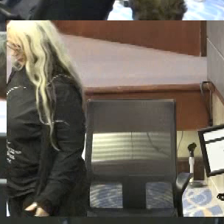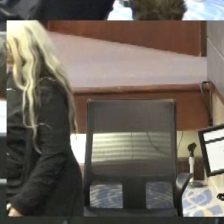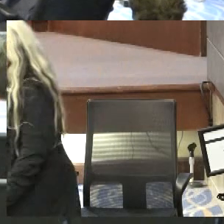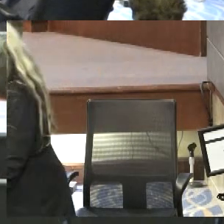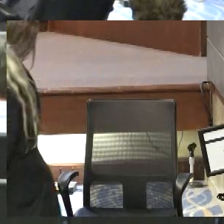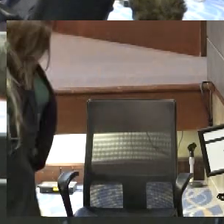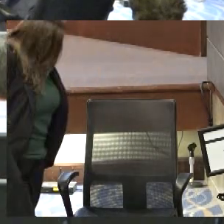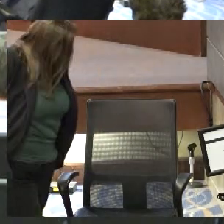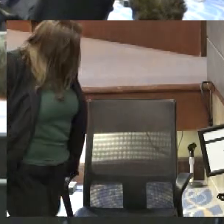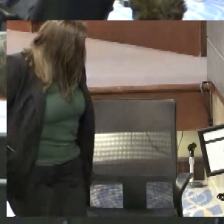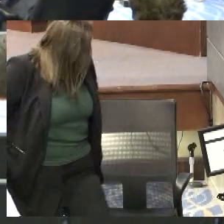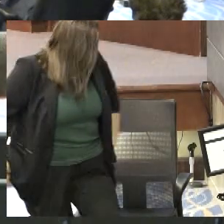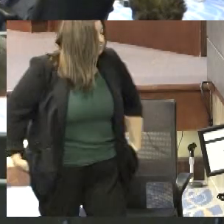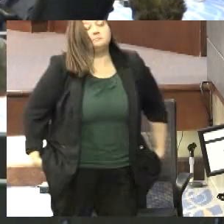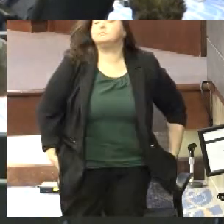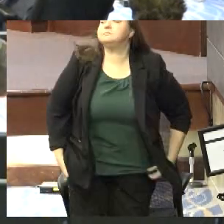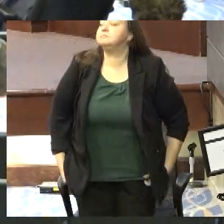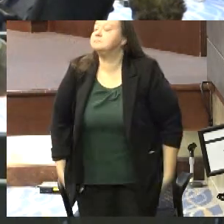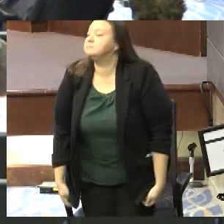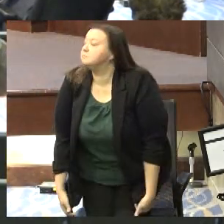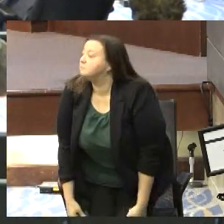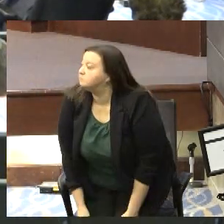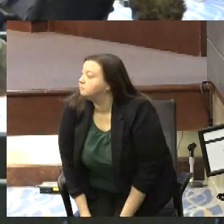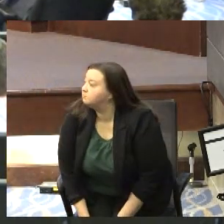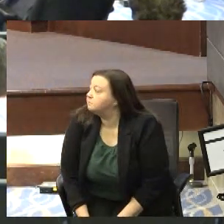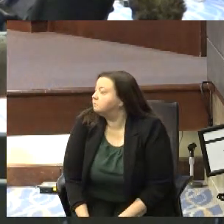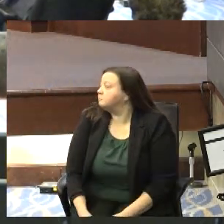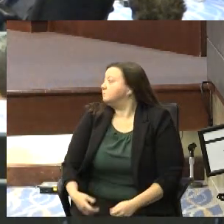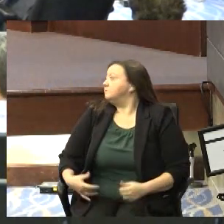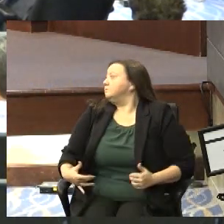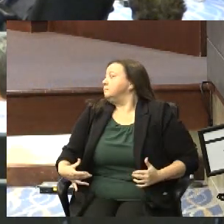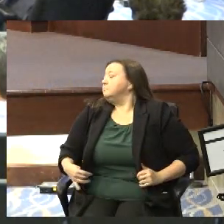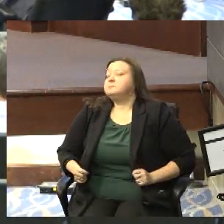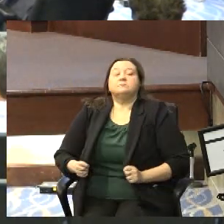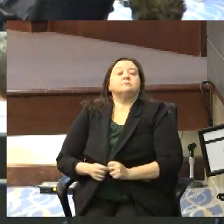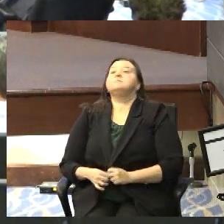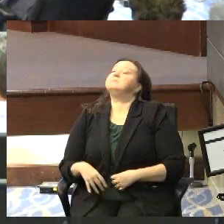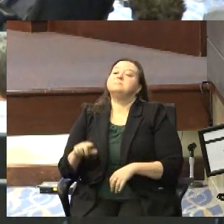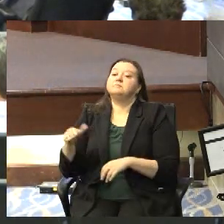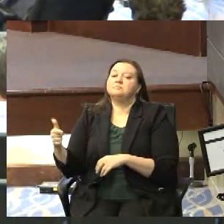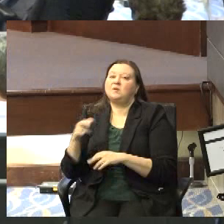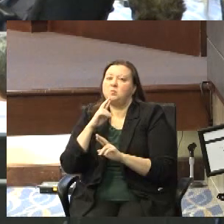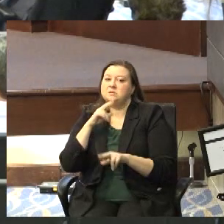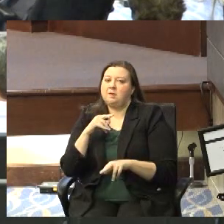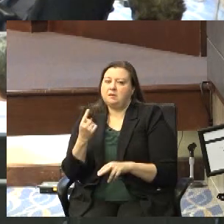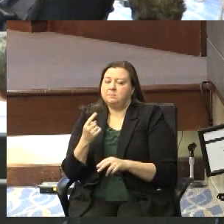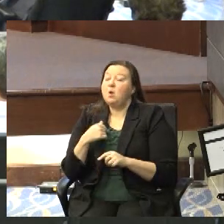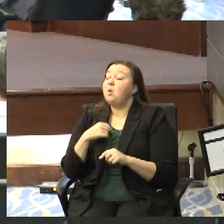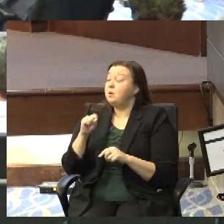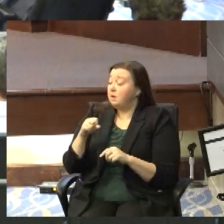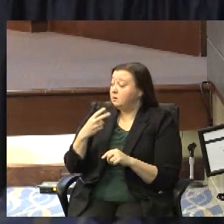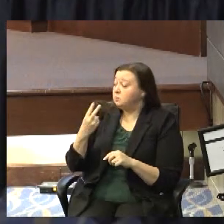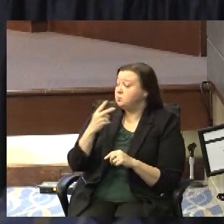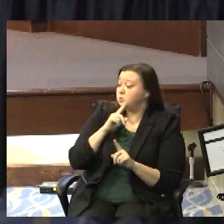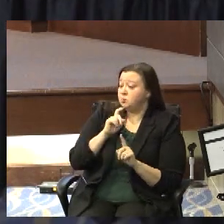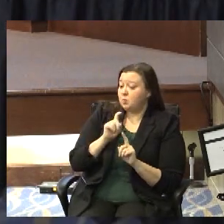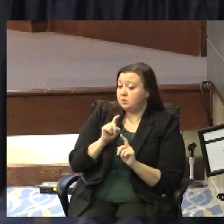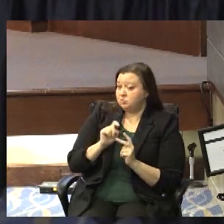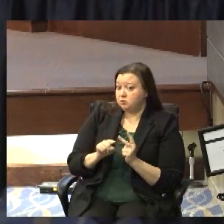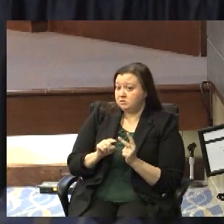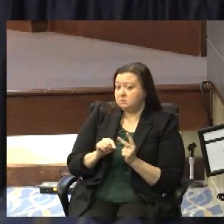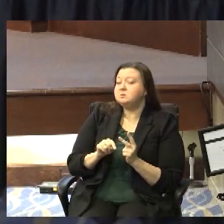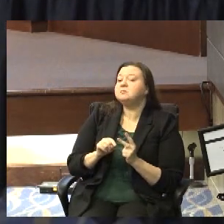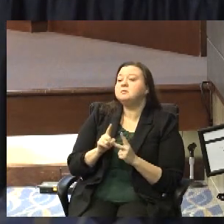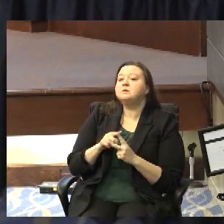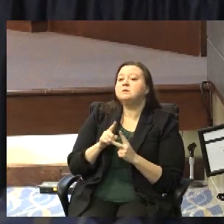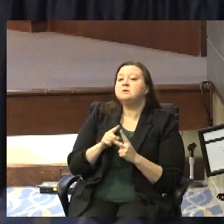Bradley, you were going to respond to something. Yeah, there were two questions I thought were really, really good. First one